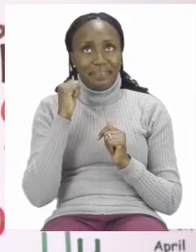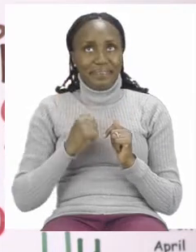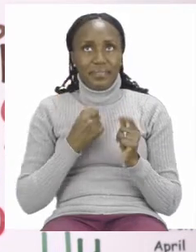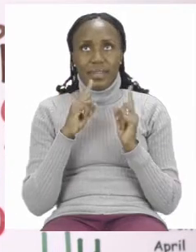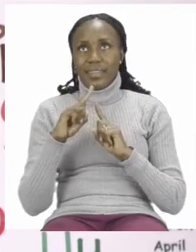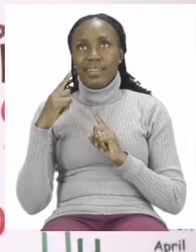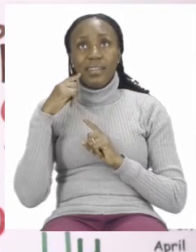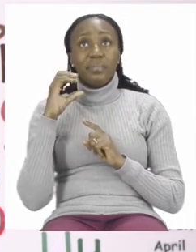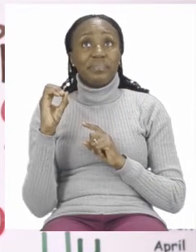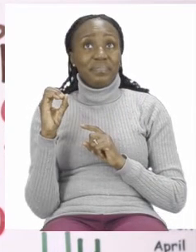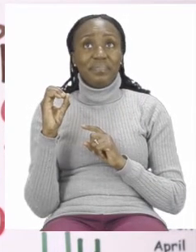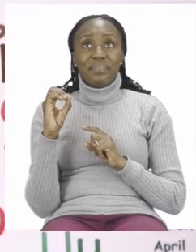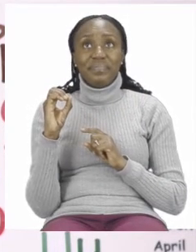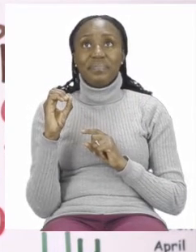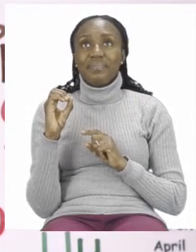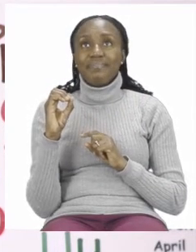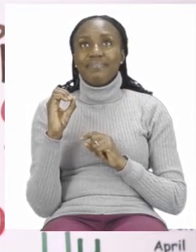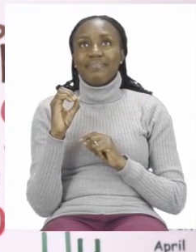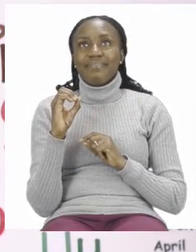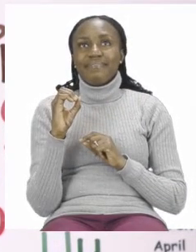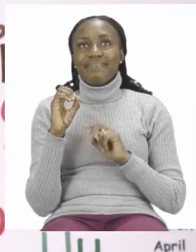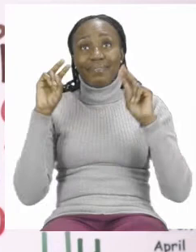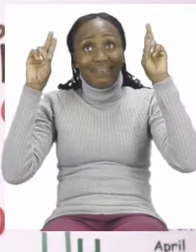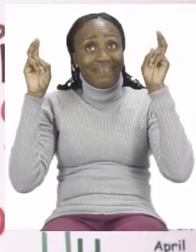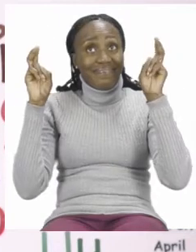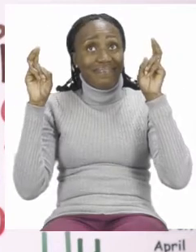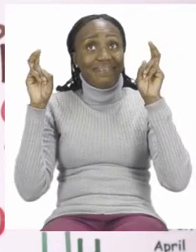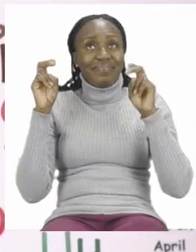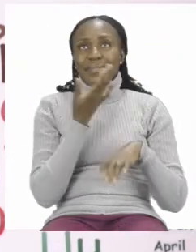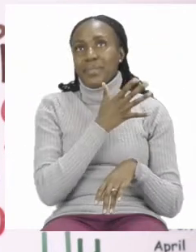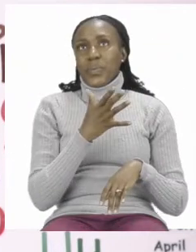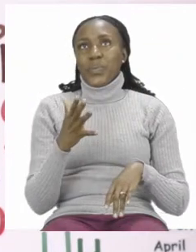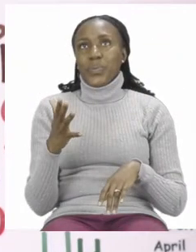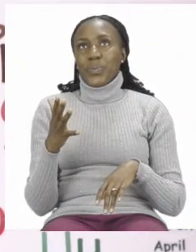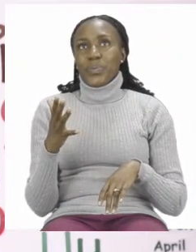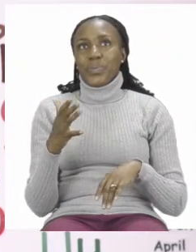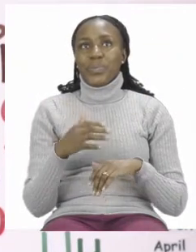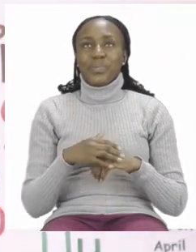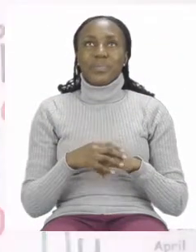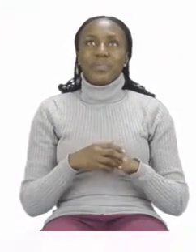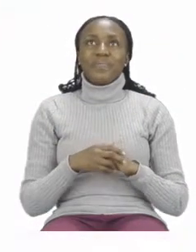Teacher Hartung and our theme for this week is